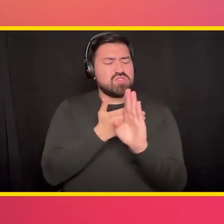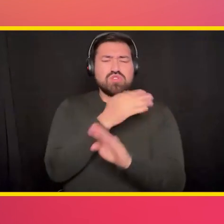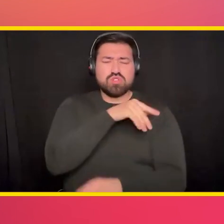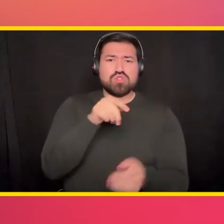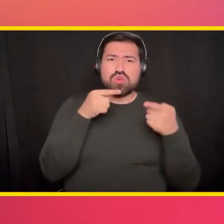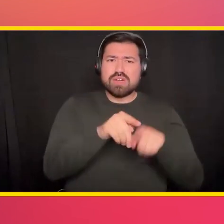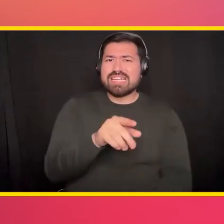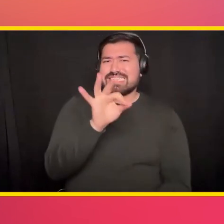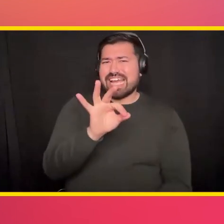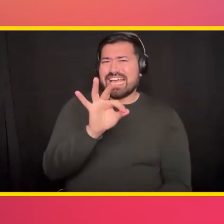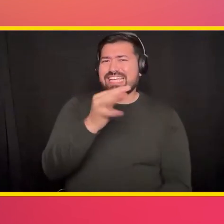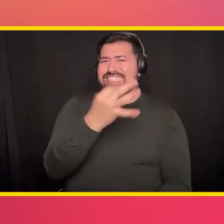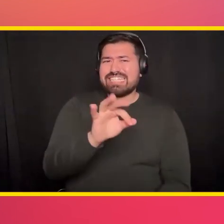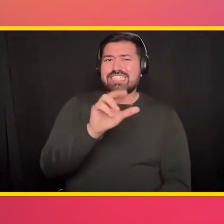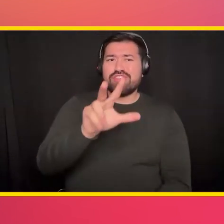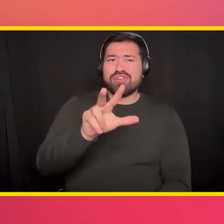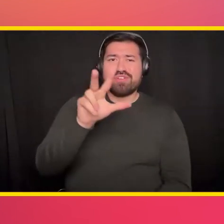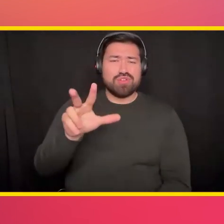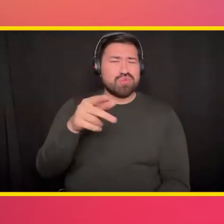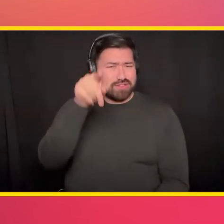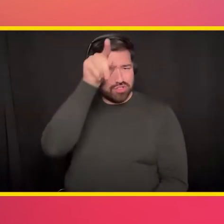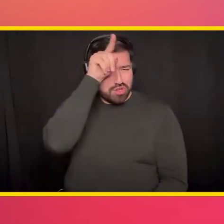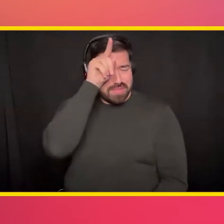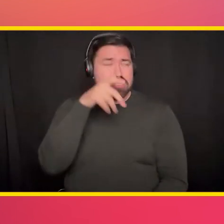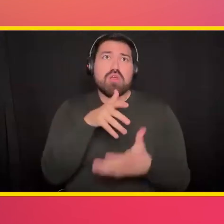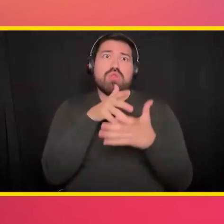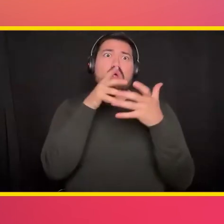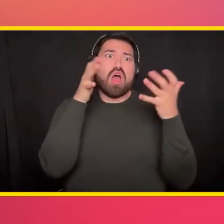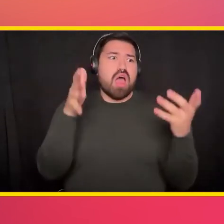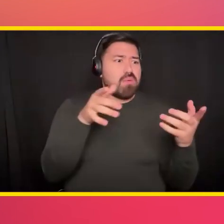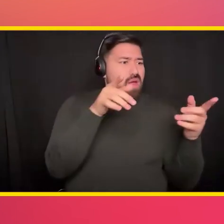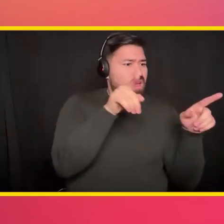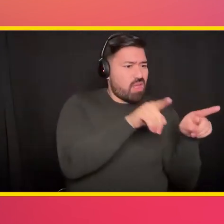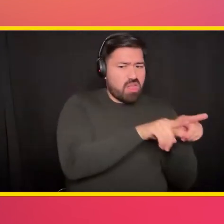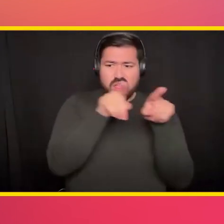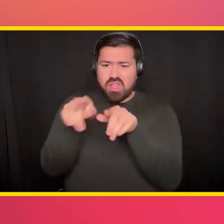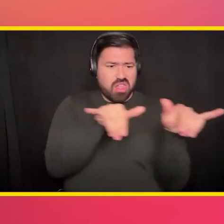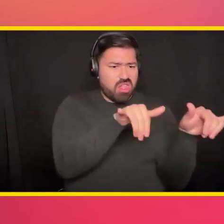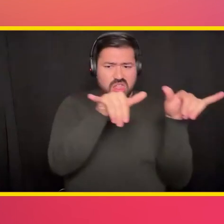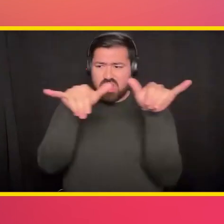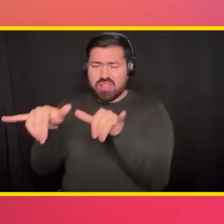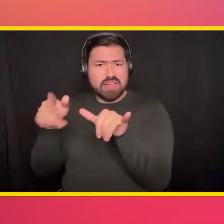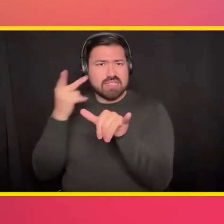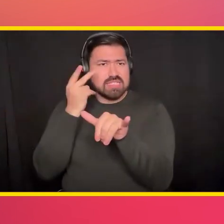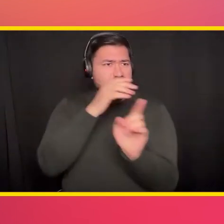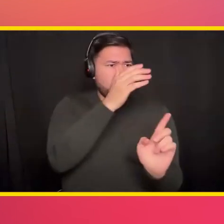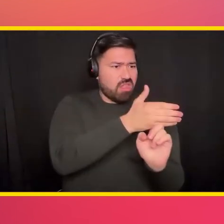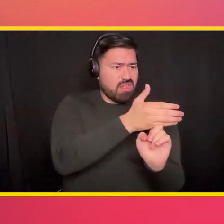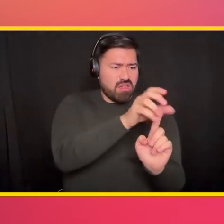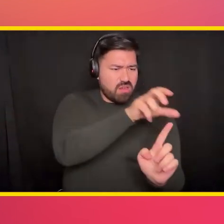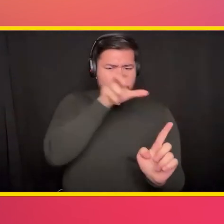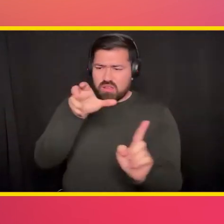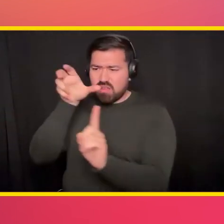in Mm, 1933. And there are a mm, tremendous amount of parallels from the